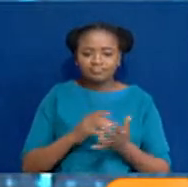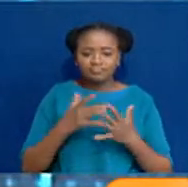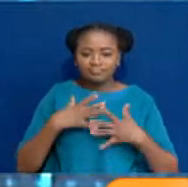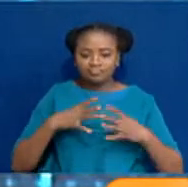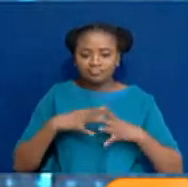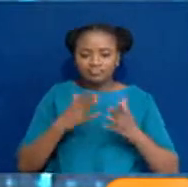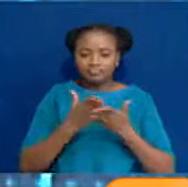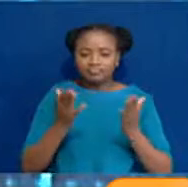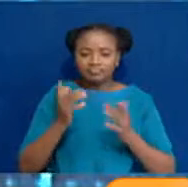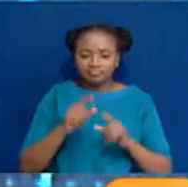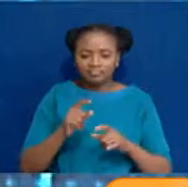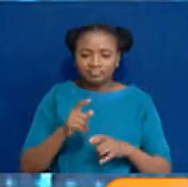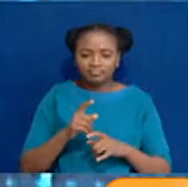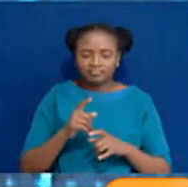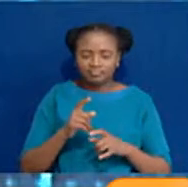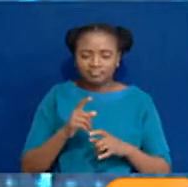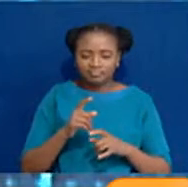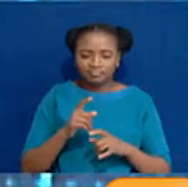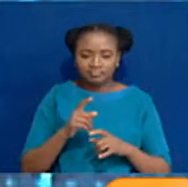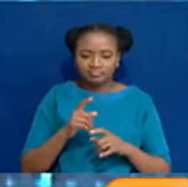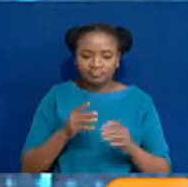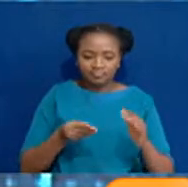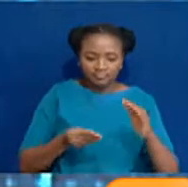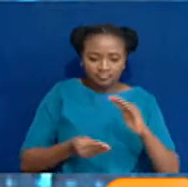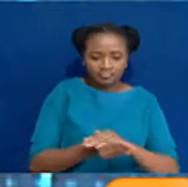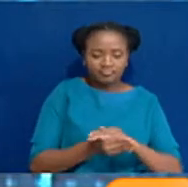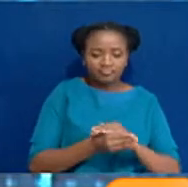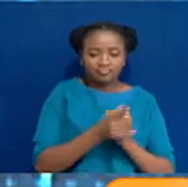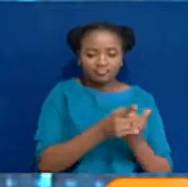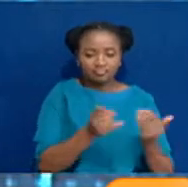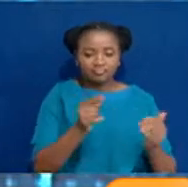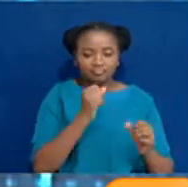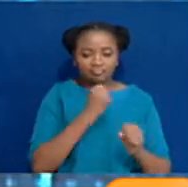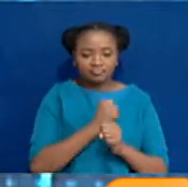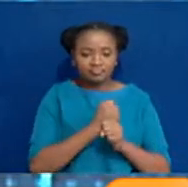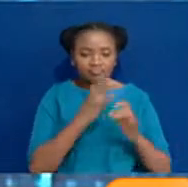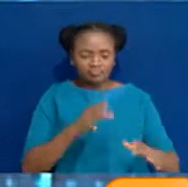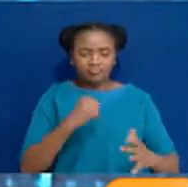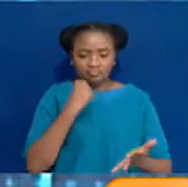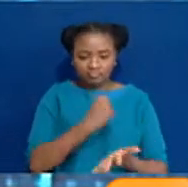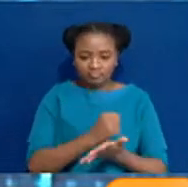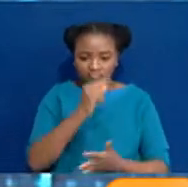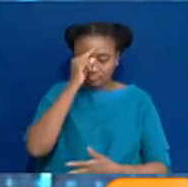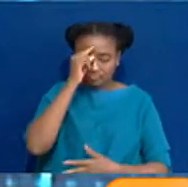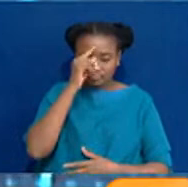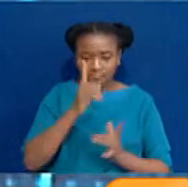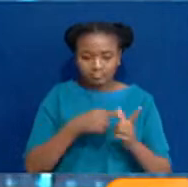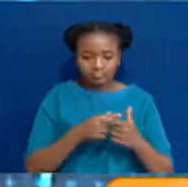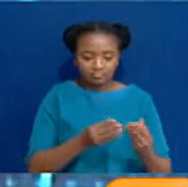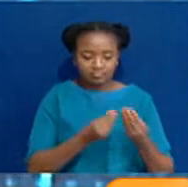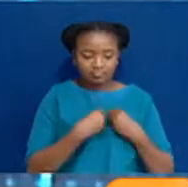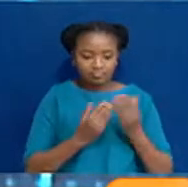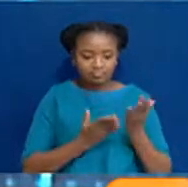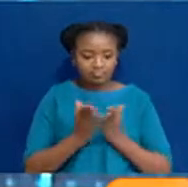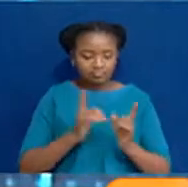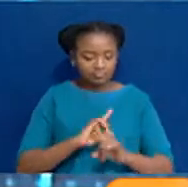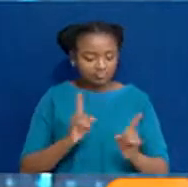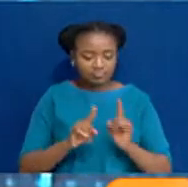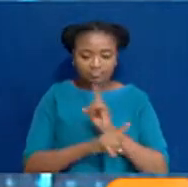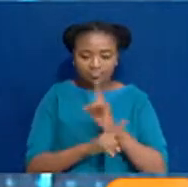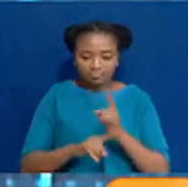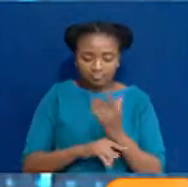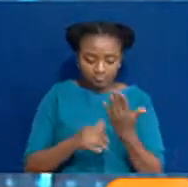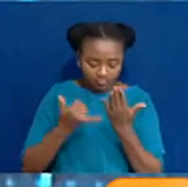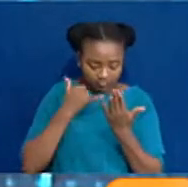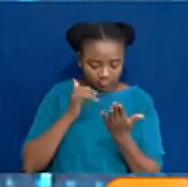to interact with government officers to get service. Okay. Everything will be available technologically. It will be between you, your